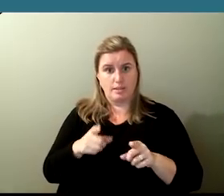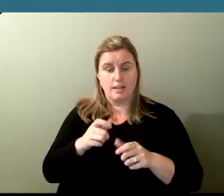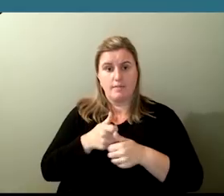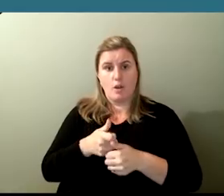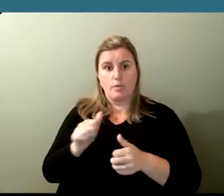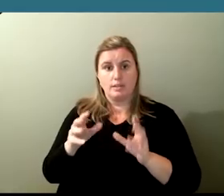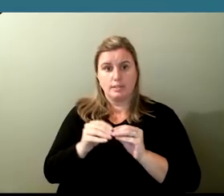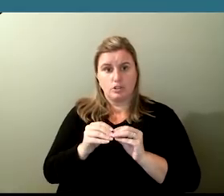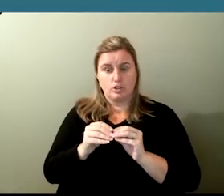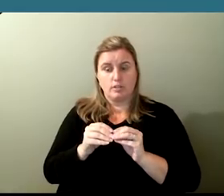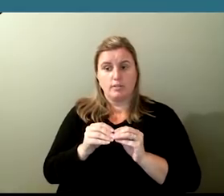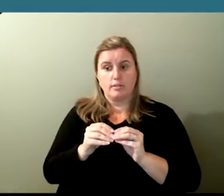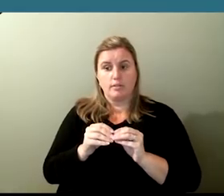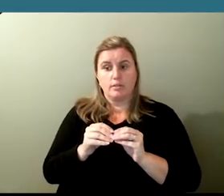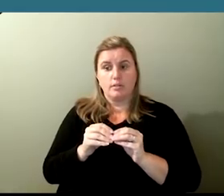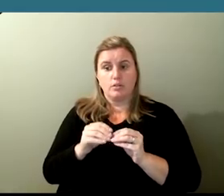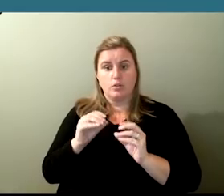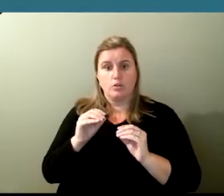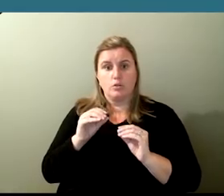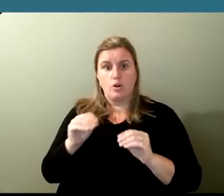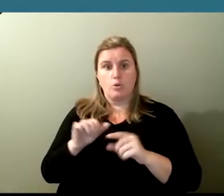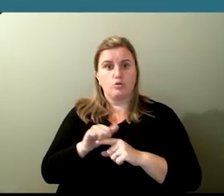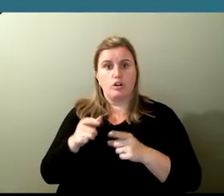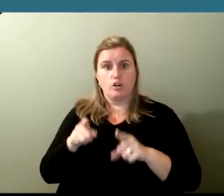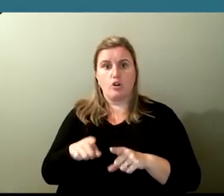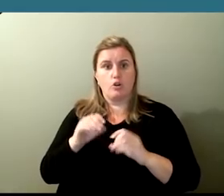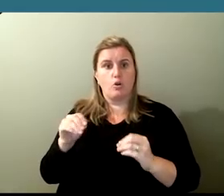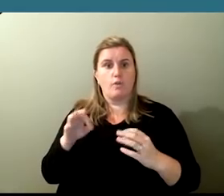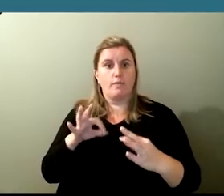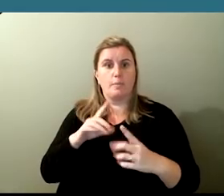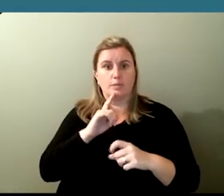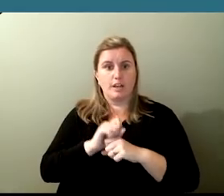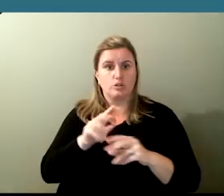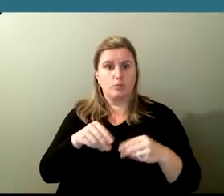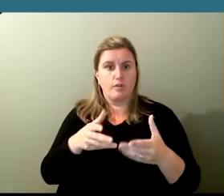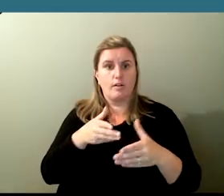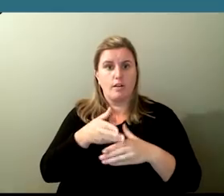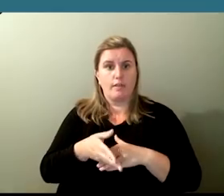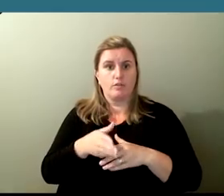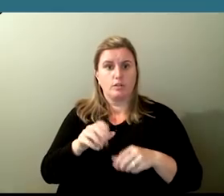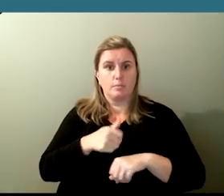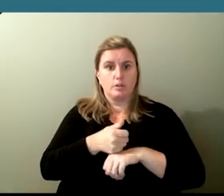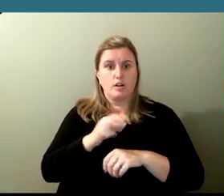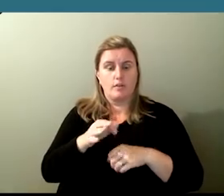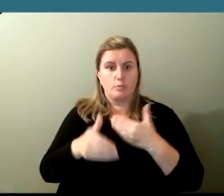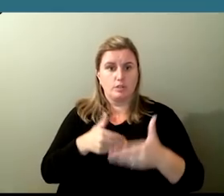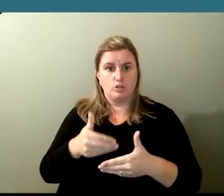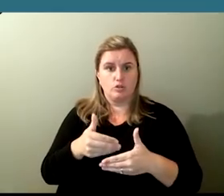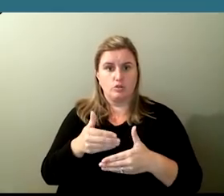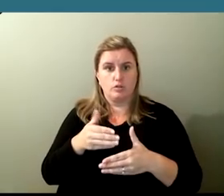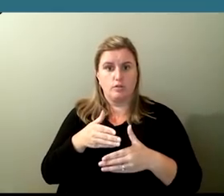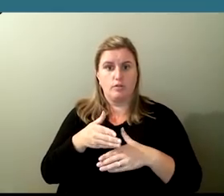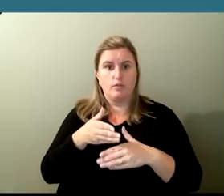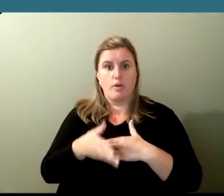session, no training actually occurred, no feedback was actually provided following implementation of procedures, following